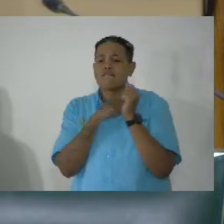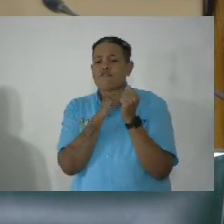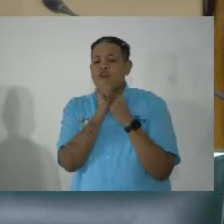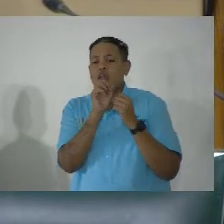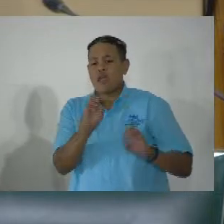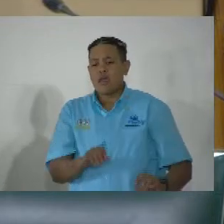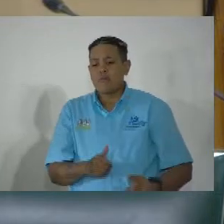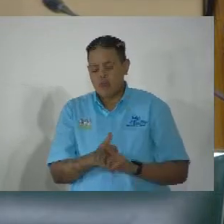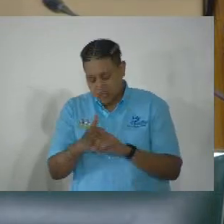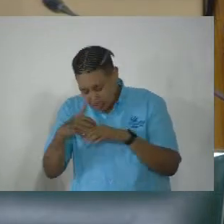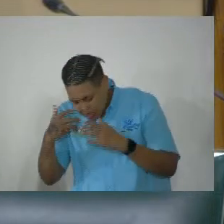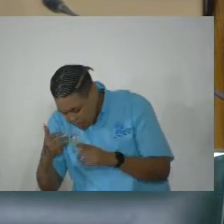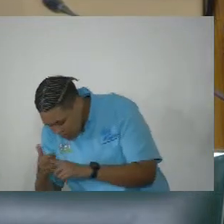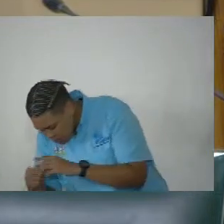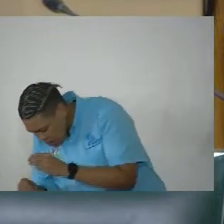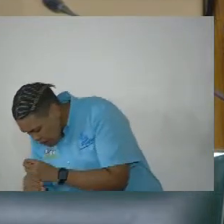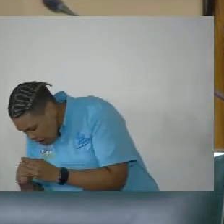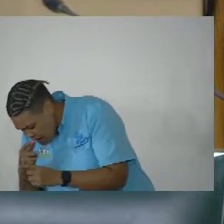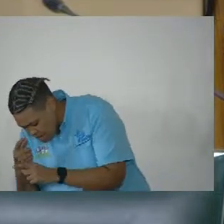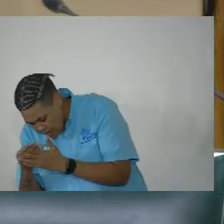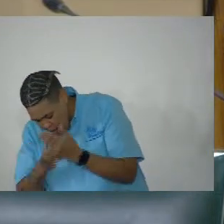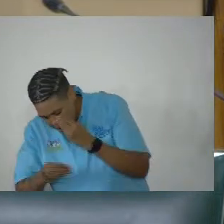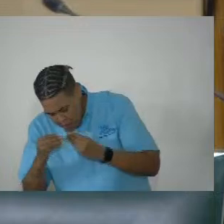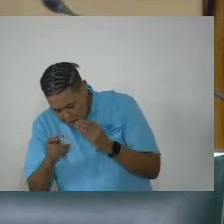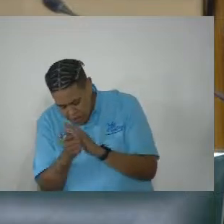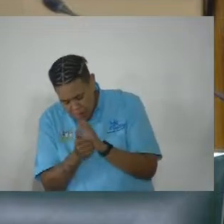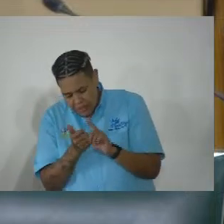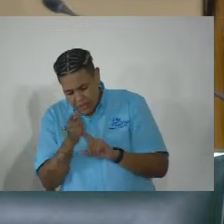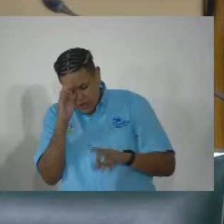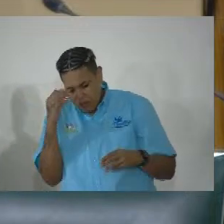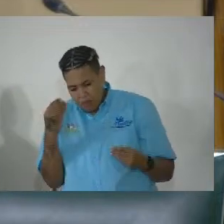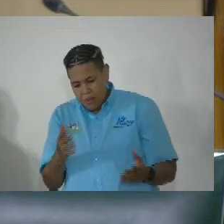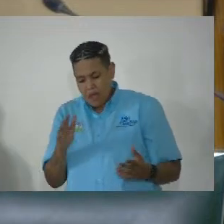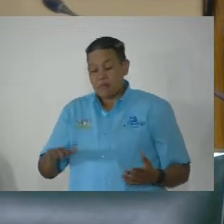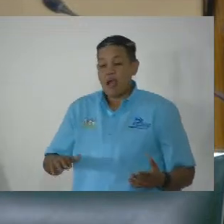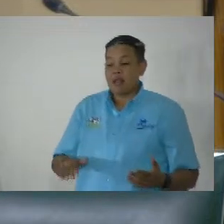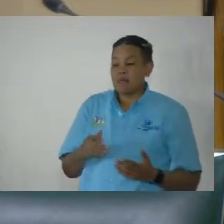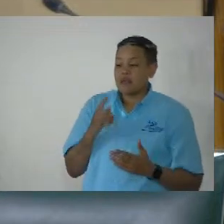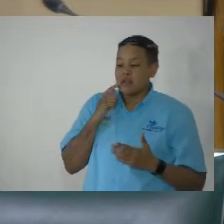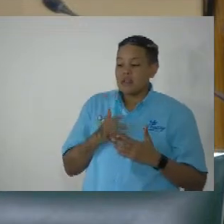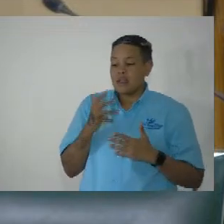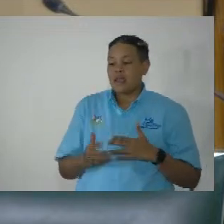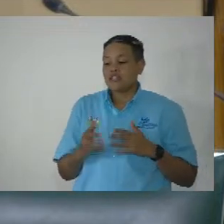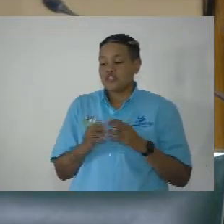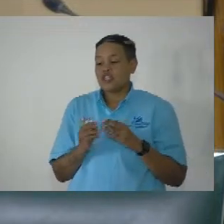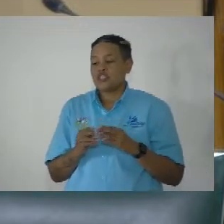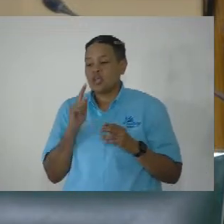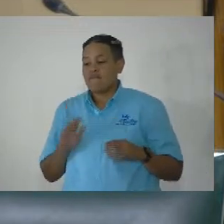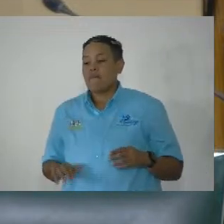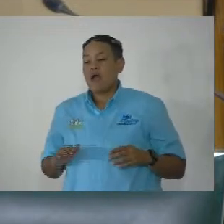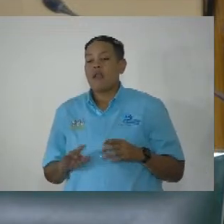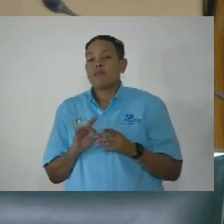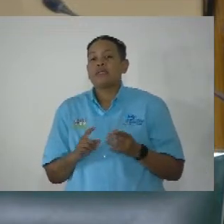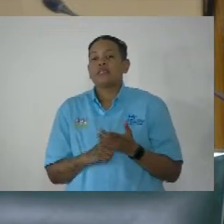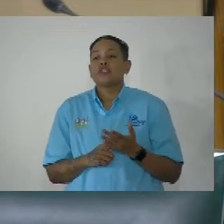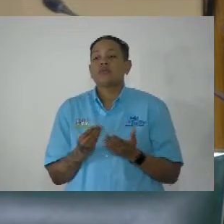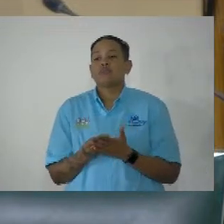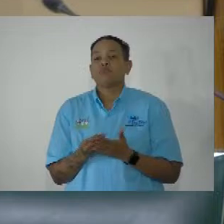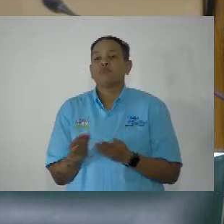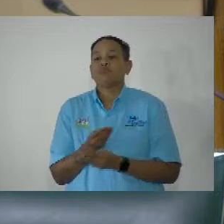of the appropriations bill that will come to the House in the next session of Parliament